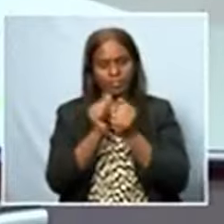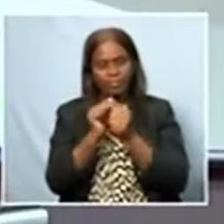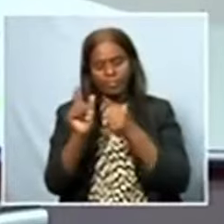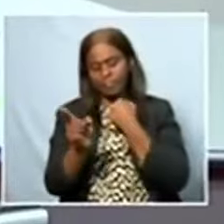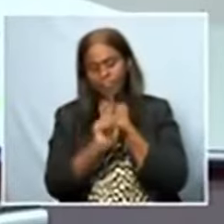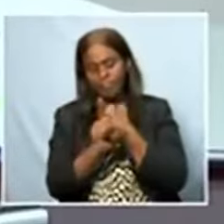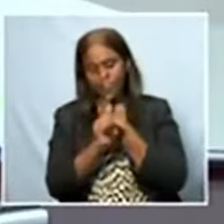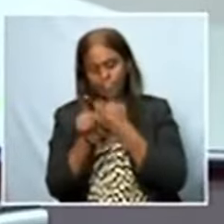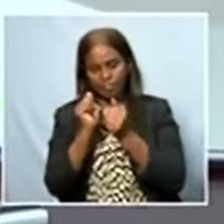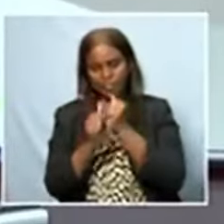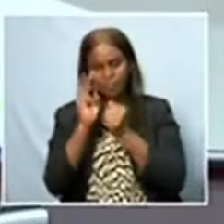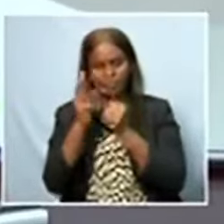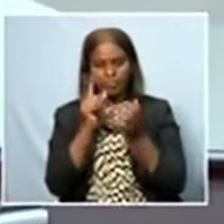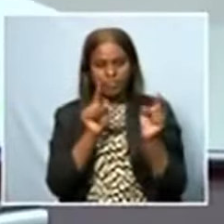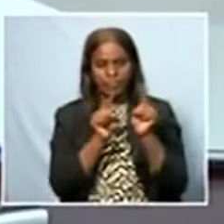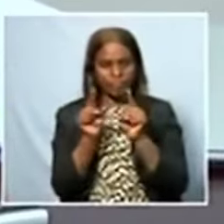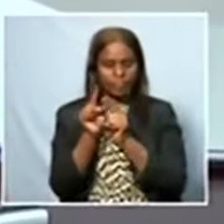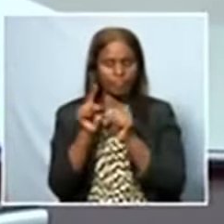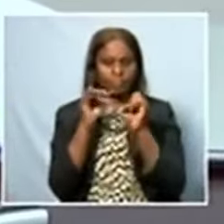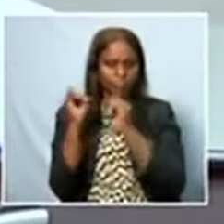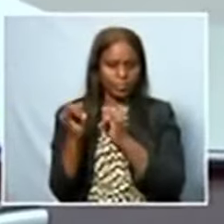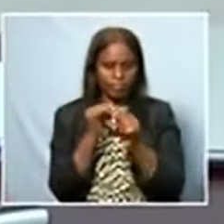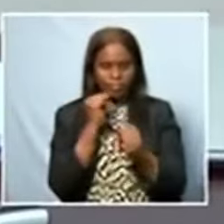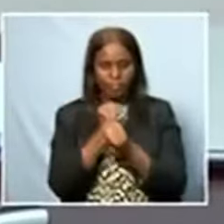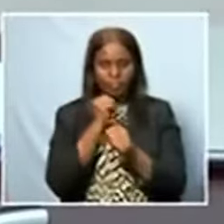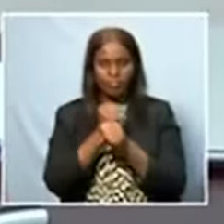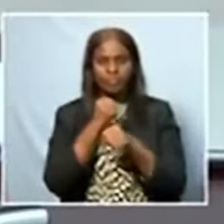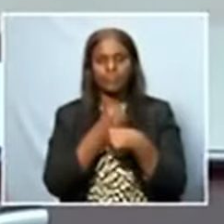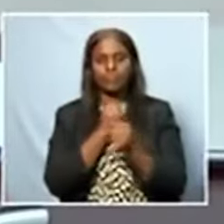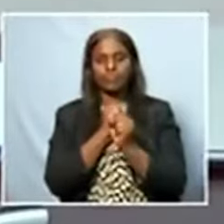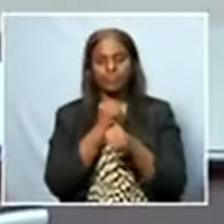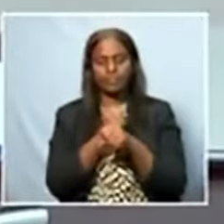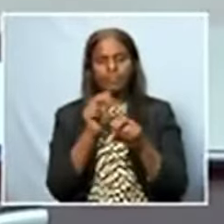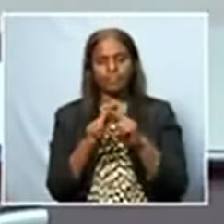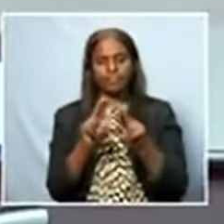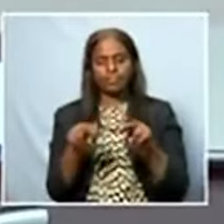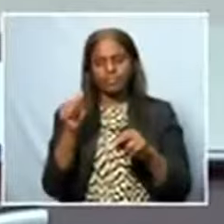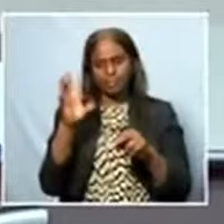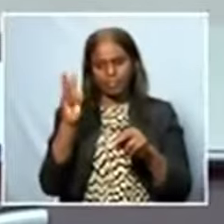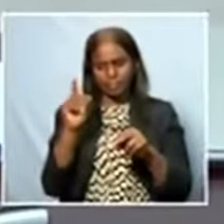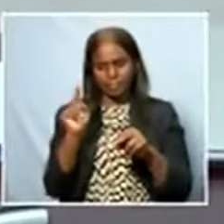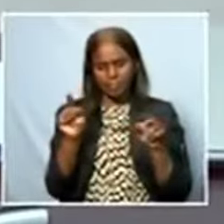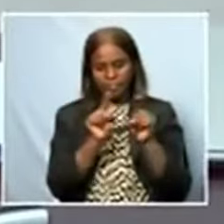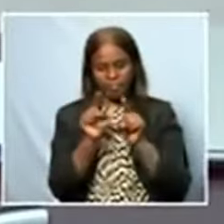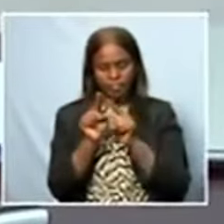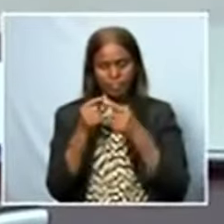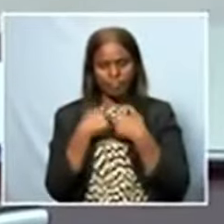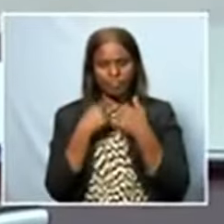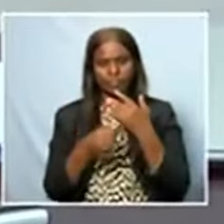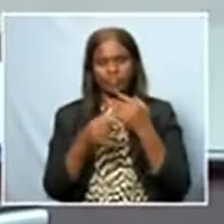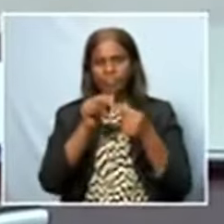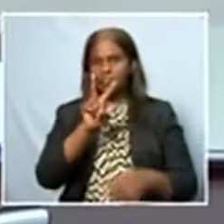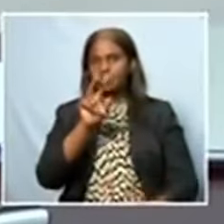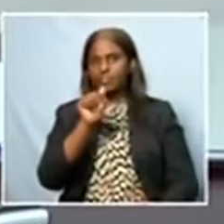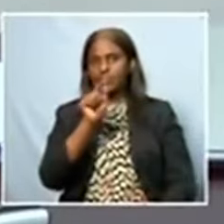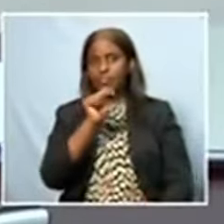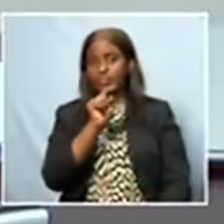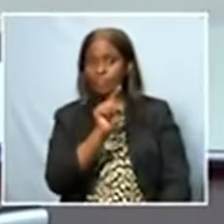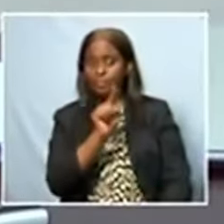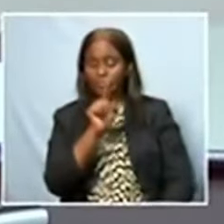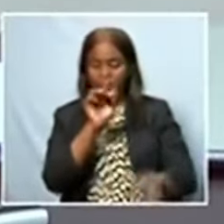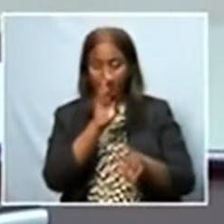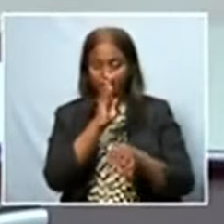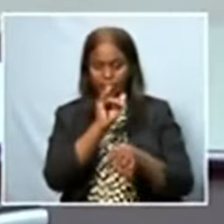sectors, which will also lead to employment creation. Chair, 16 also takes us to the value addition tax, Bill